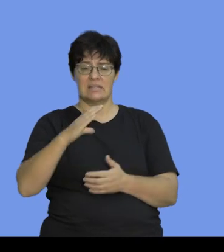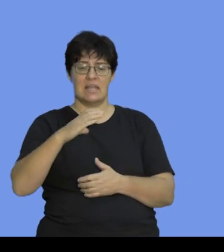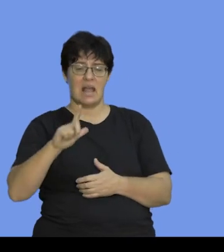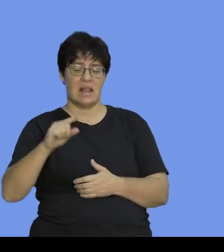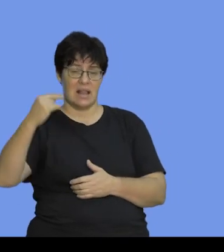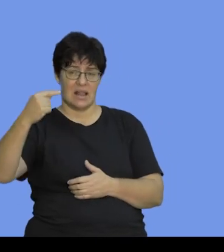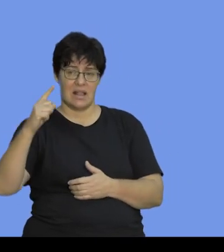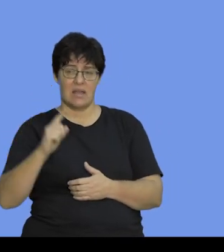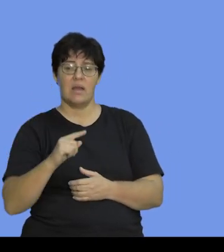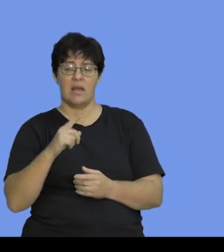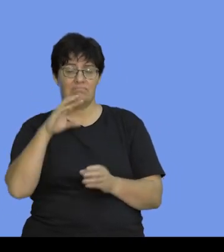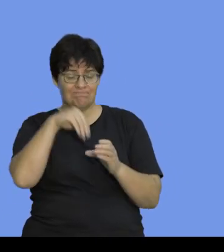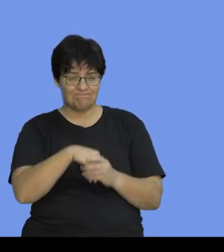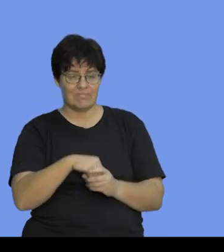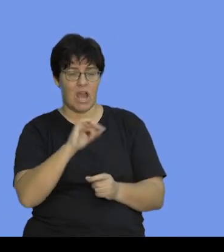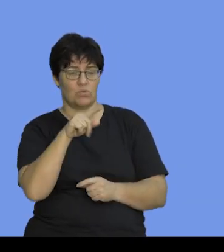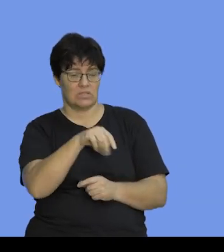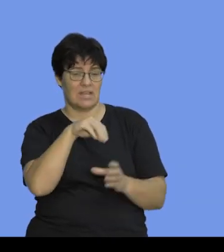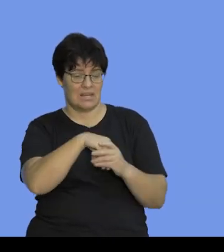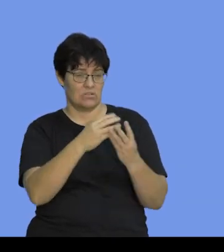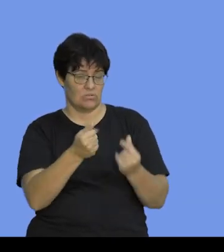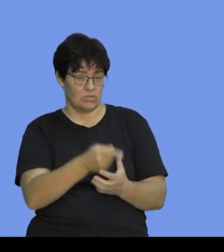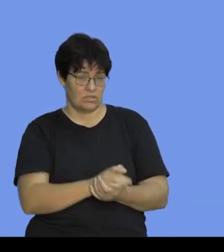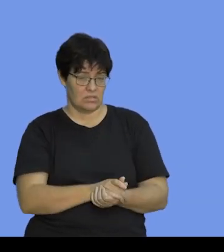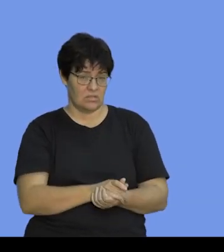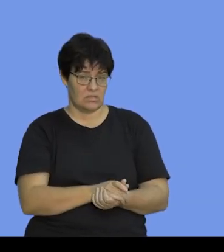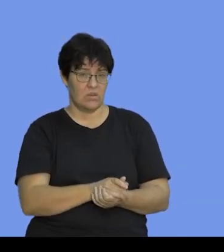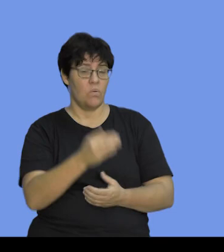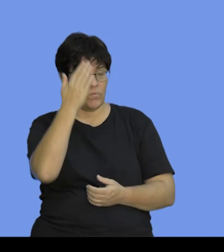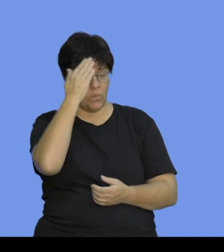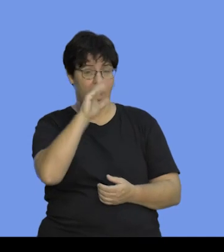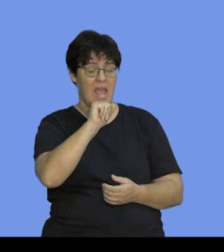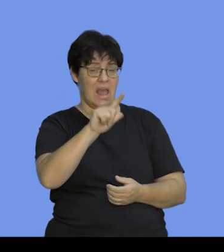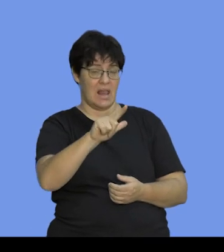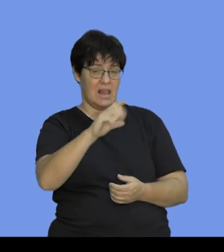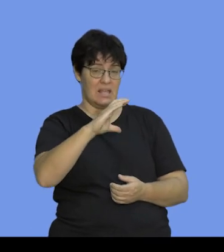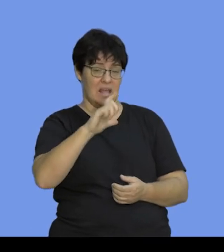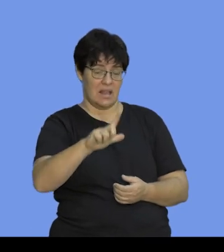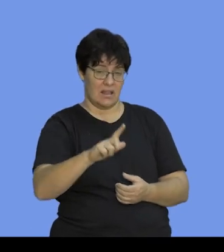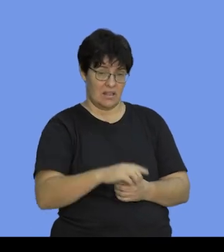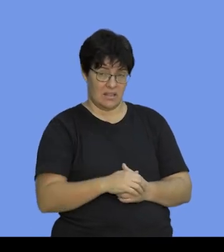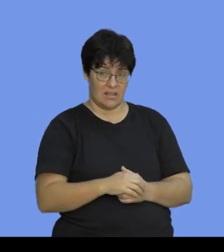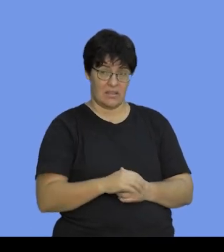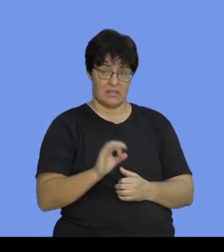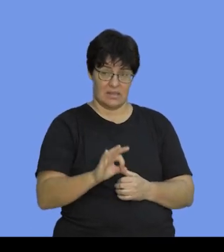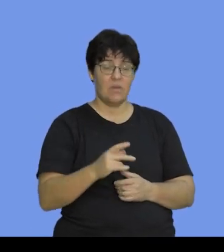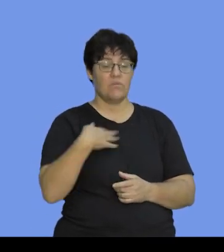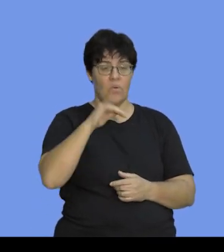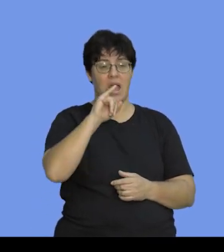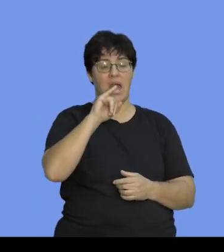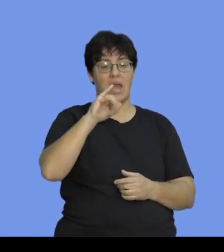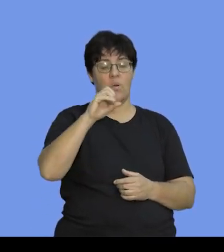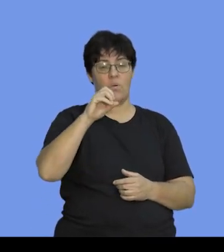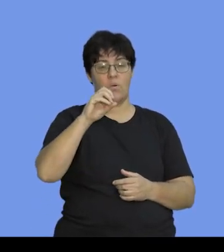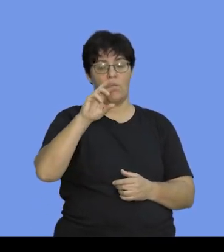the solution? Okay, this is an interesting question because we know that aluminum chloride is actually an